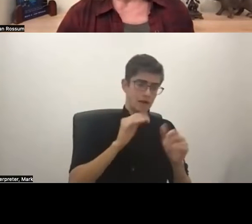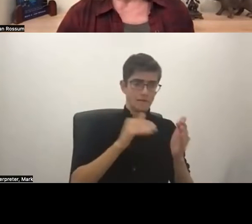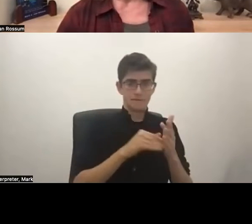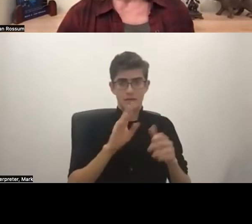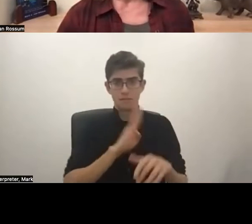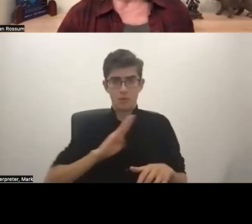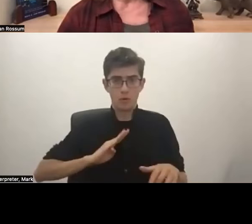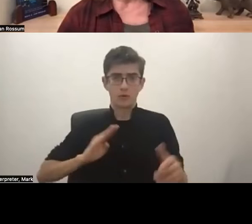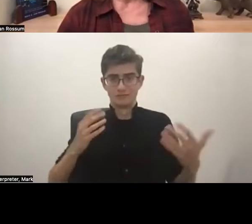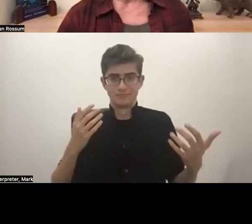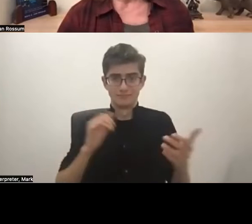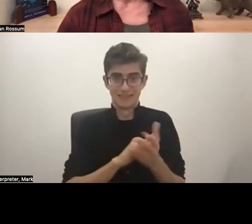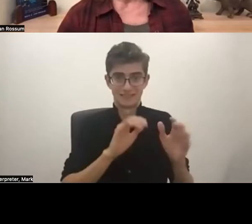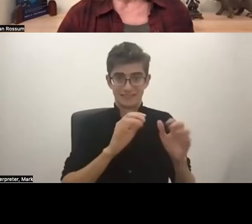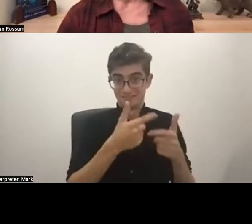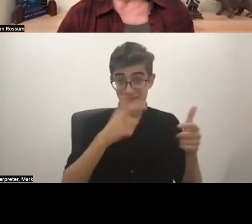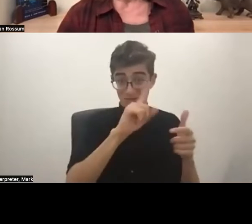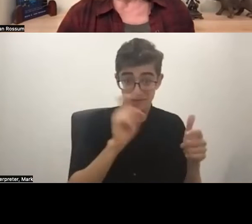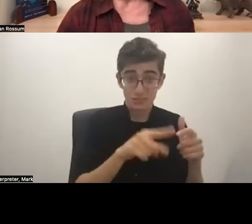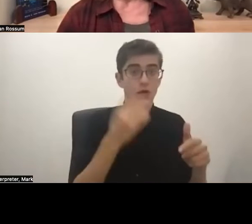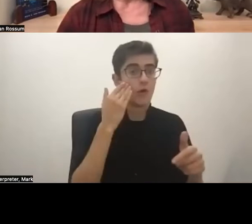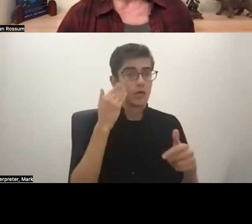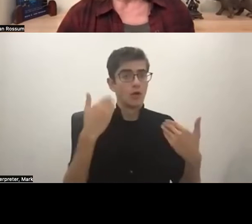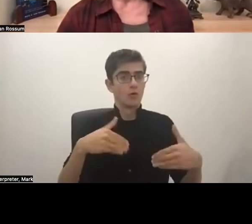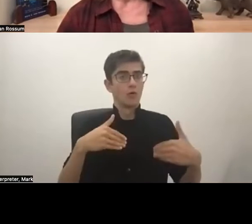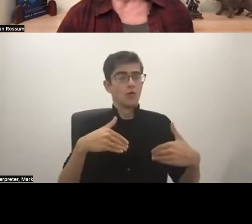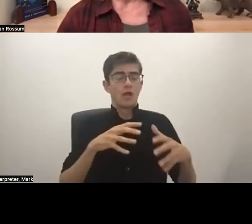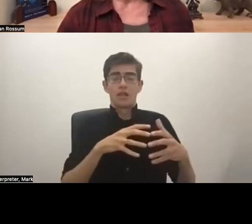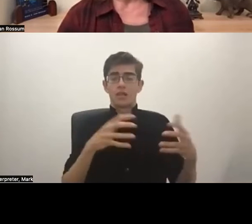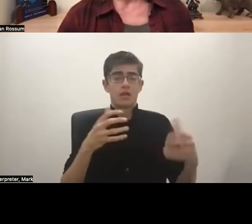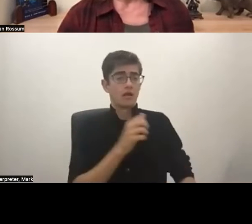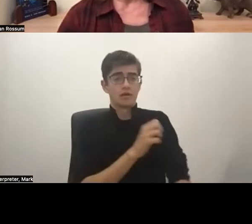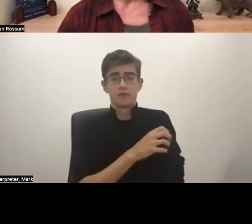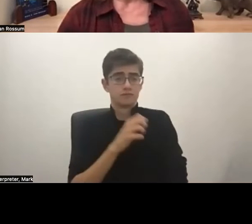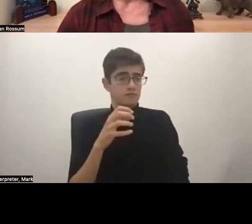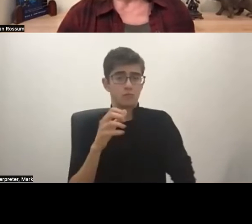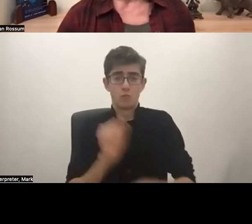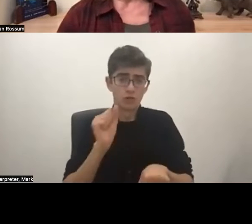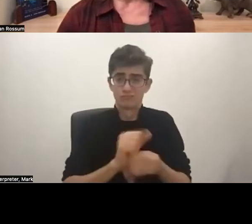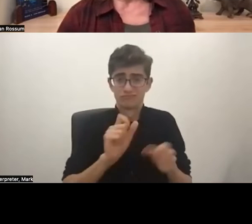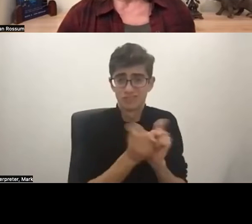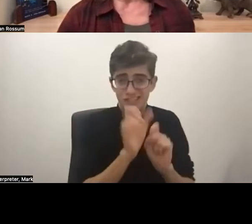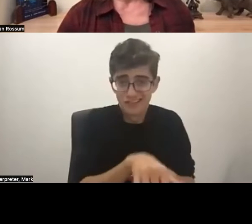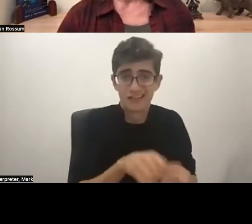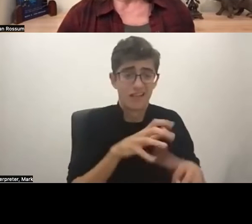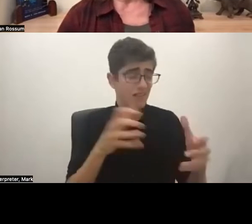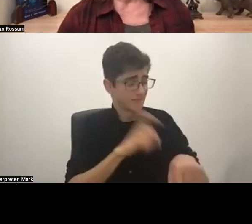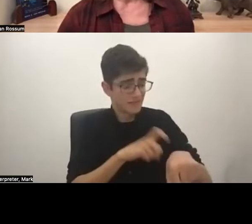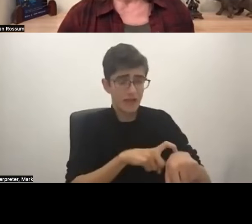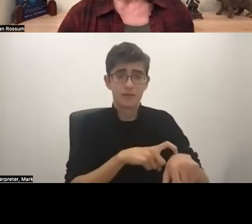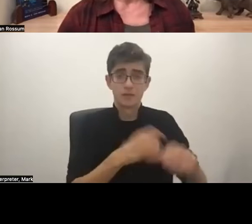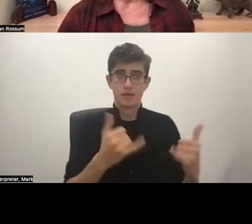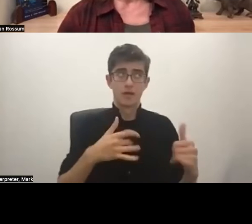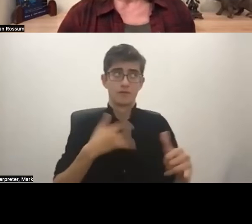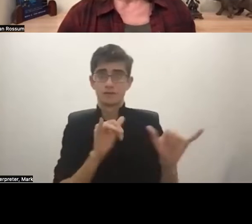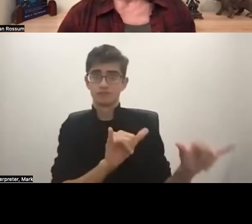that took. And I think we're kind of like at a similar moment with a new amendment that everybody wants to use,